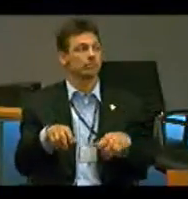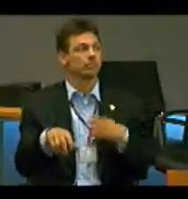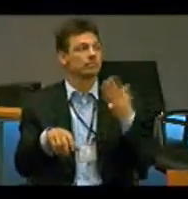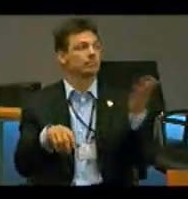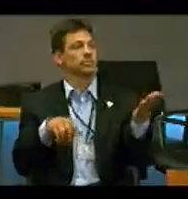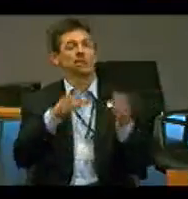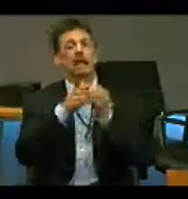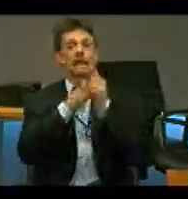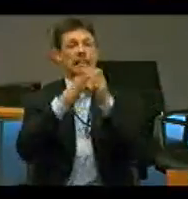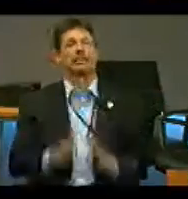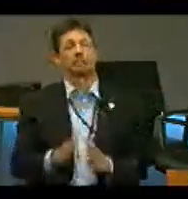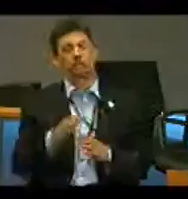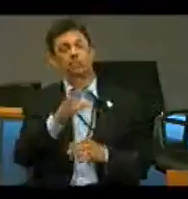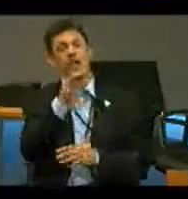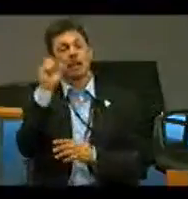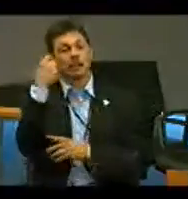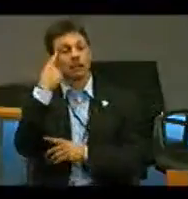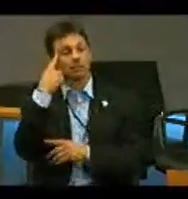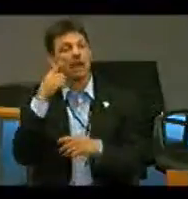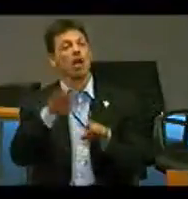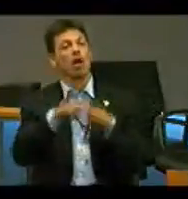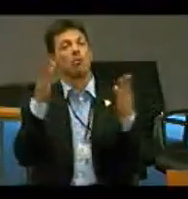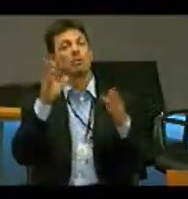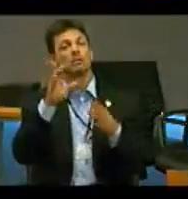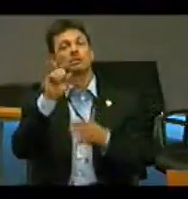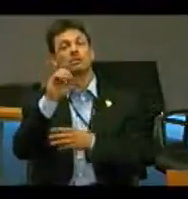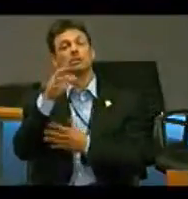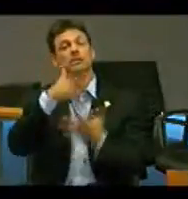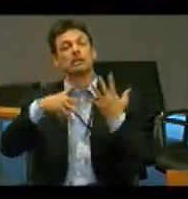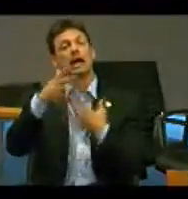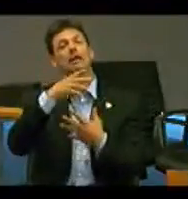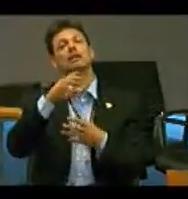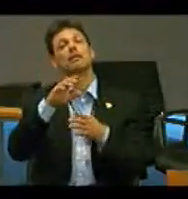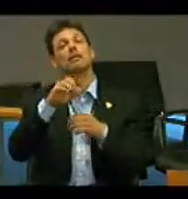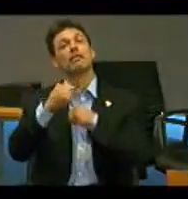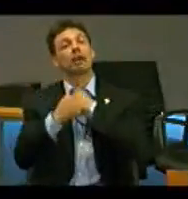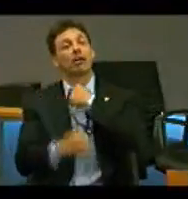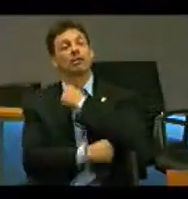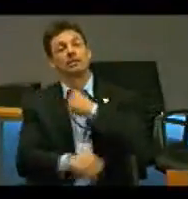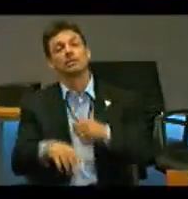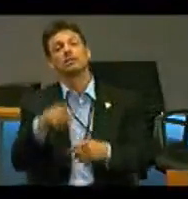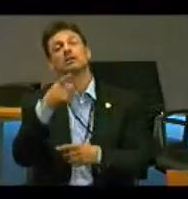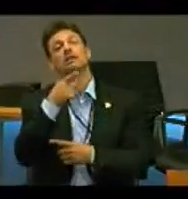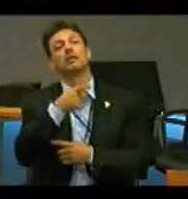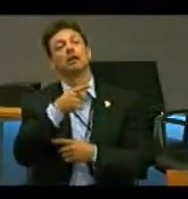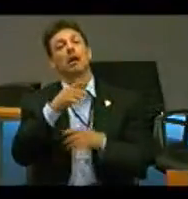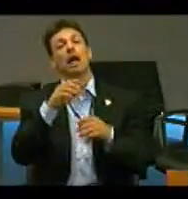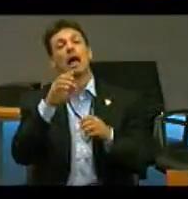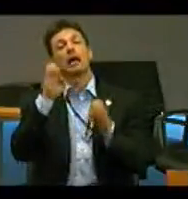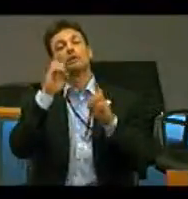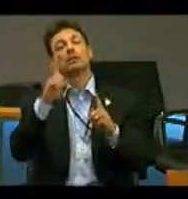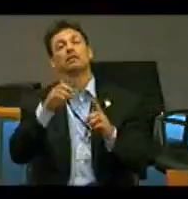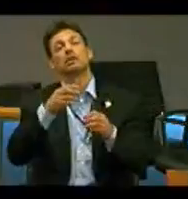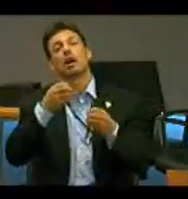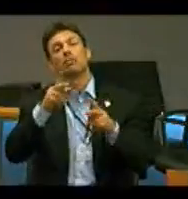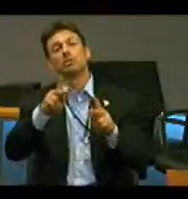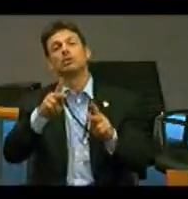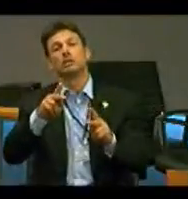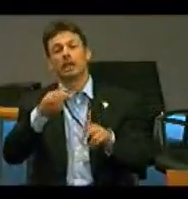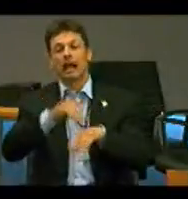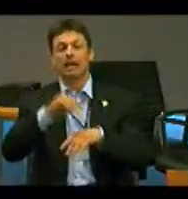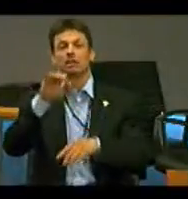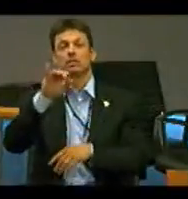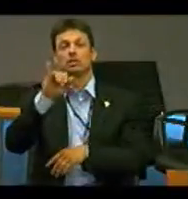who's Leadership and Government Fellow at the Open Society Foundations and former Chief of the Educational Opportunities Section in the Civil Rights Division at the